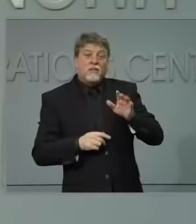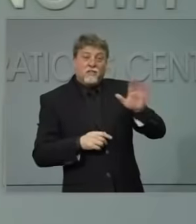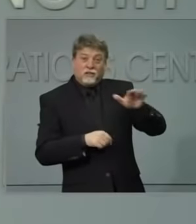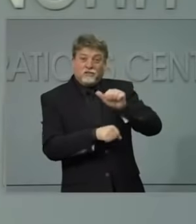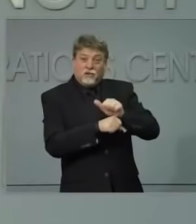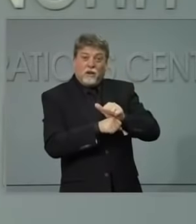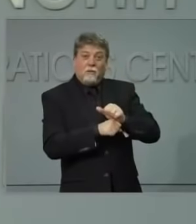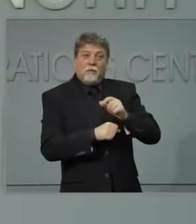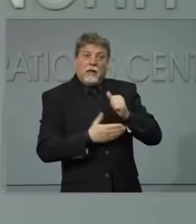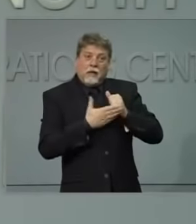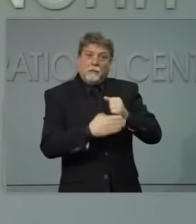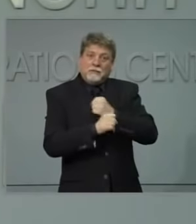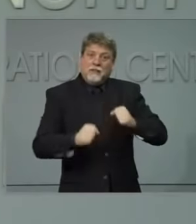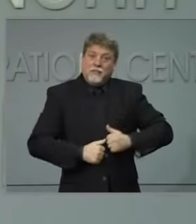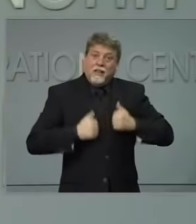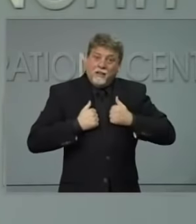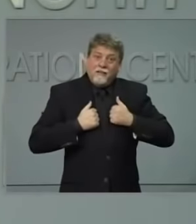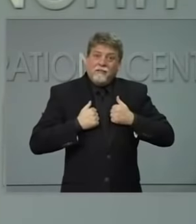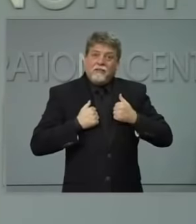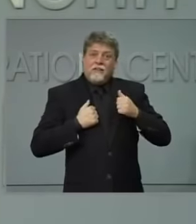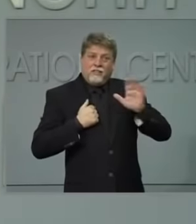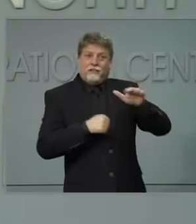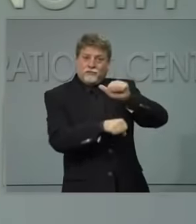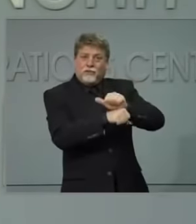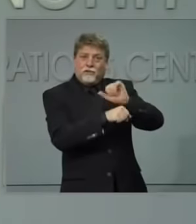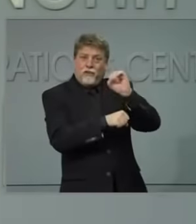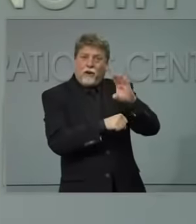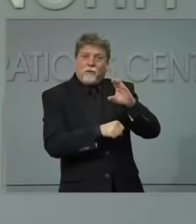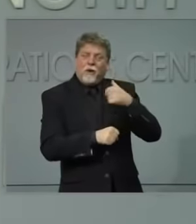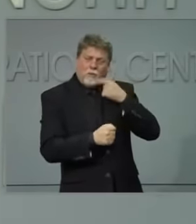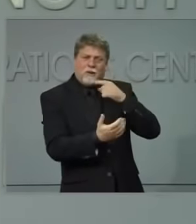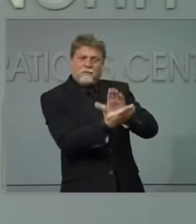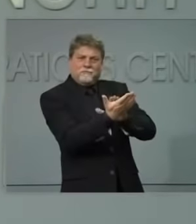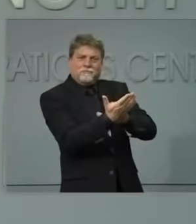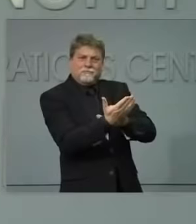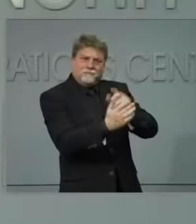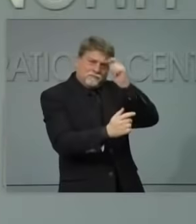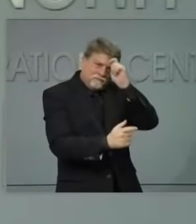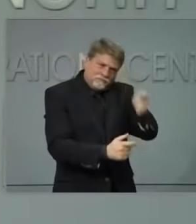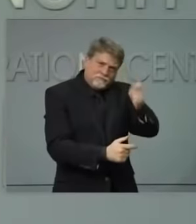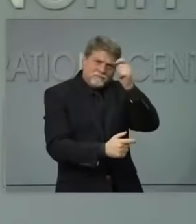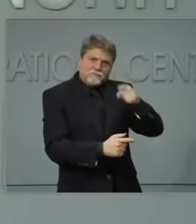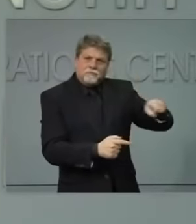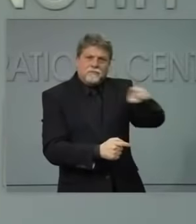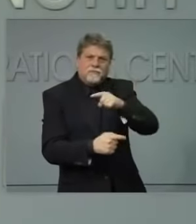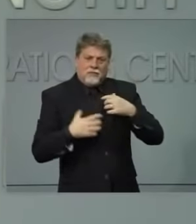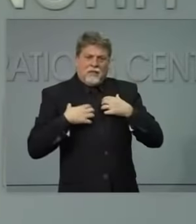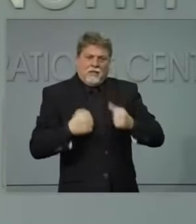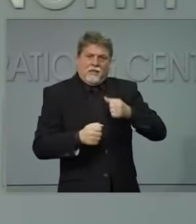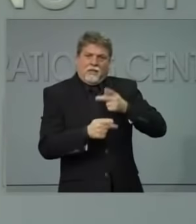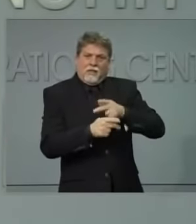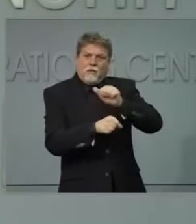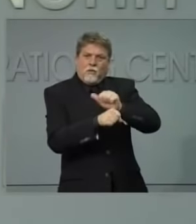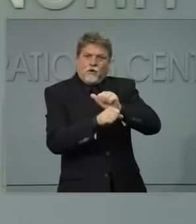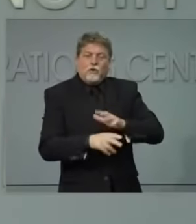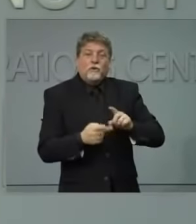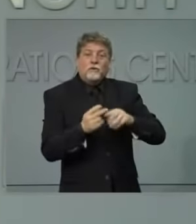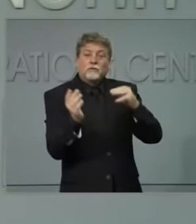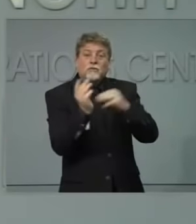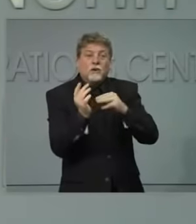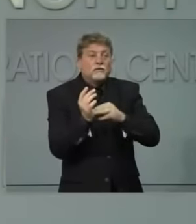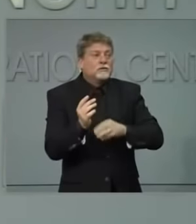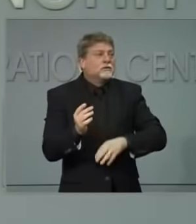work. I want to take a moment to thank our frontline healthcare workers, the doctors, nurses, specialists,